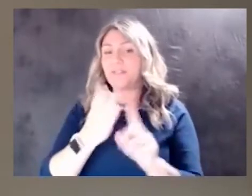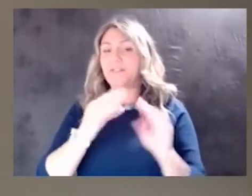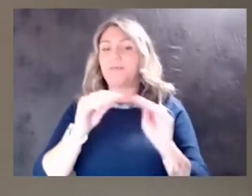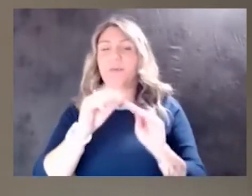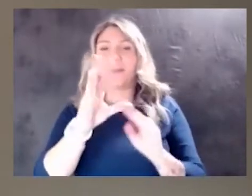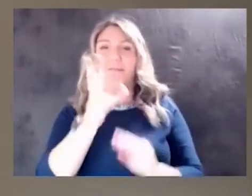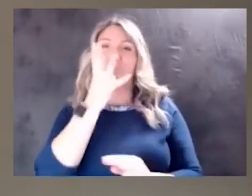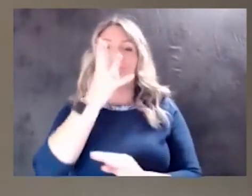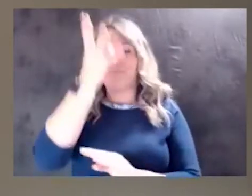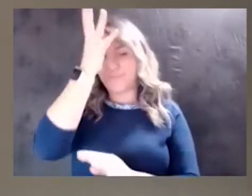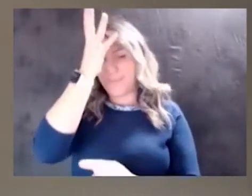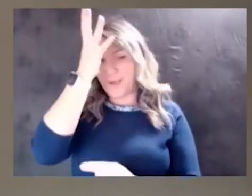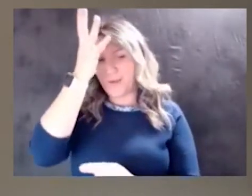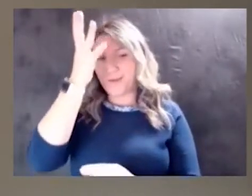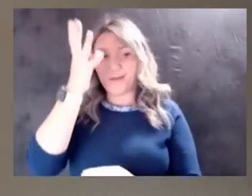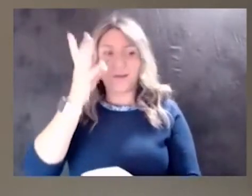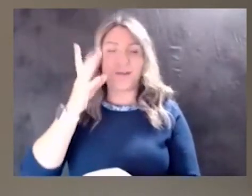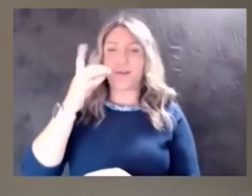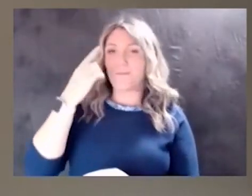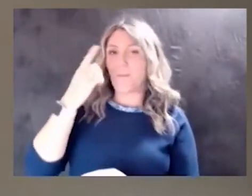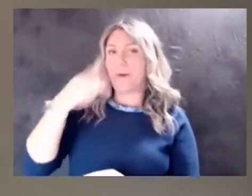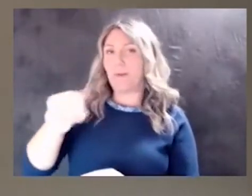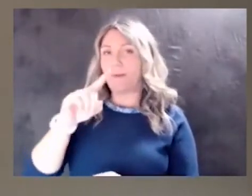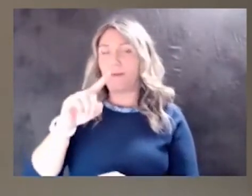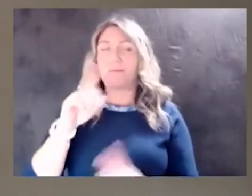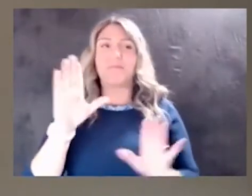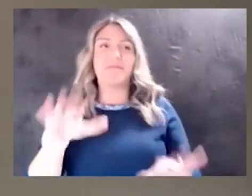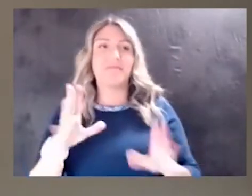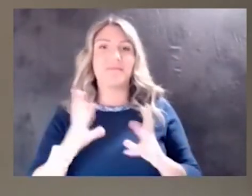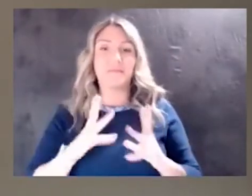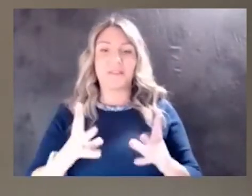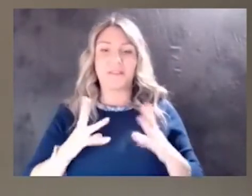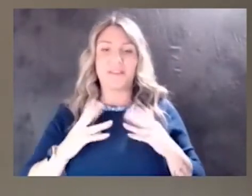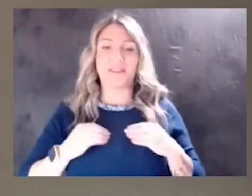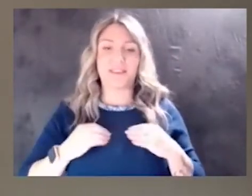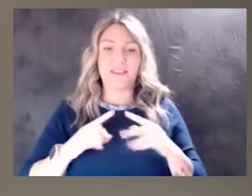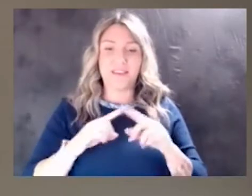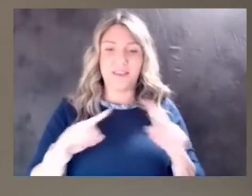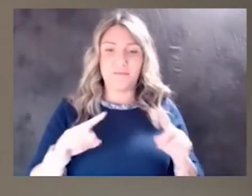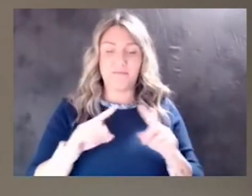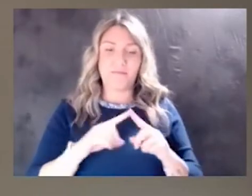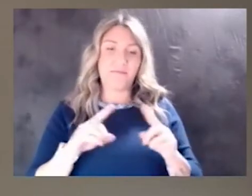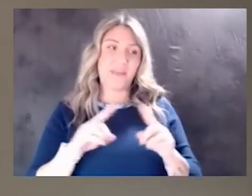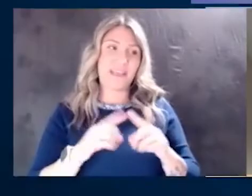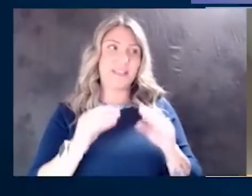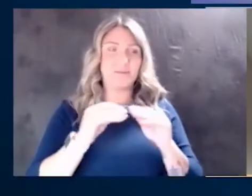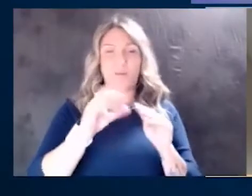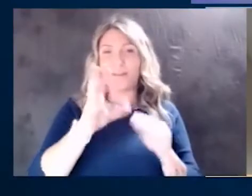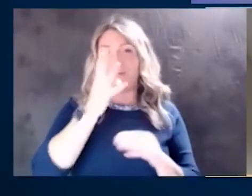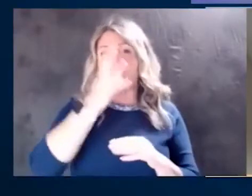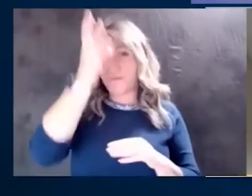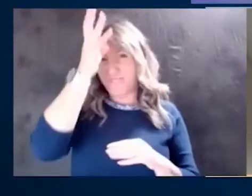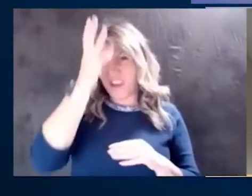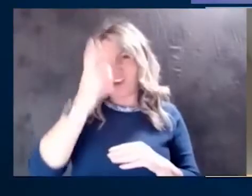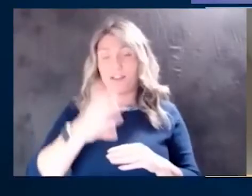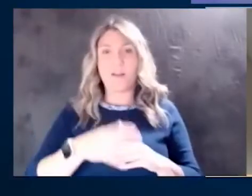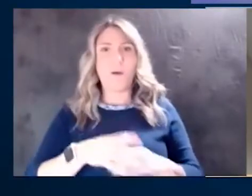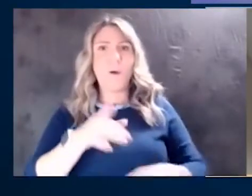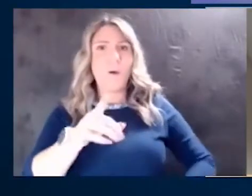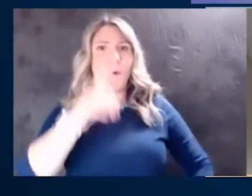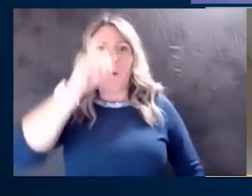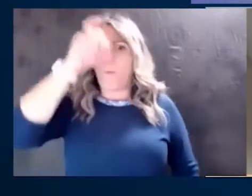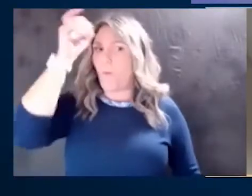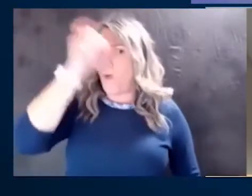because for them it's not a problem to get vaccinated. Wise beyond your years. Well